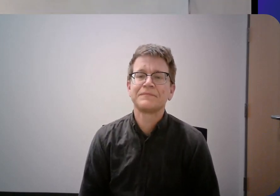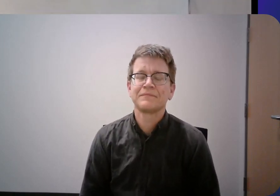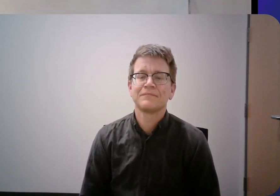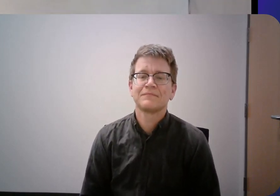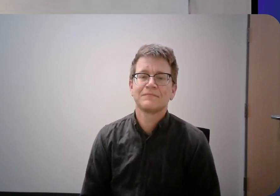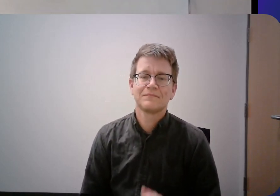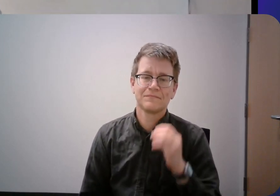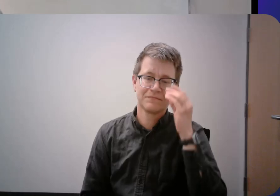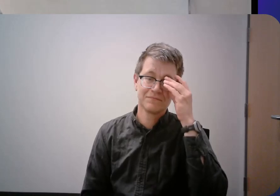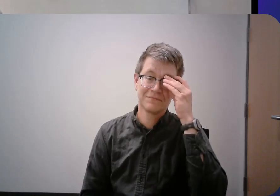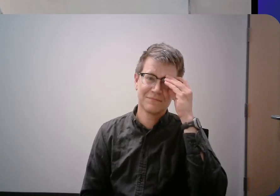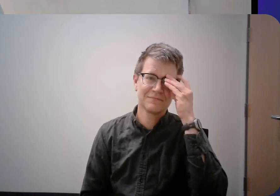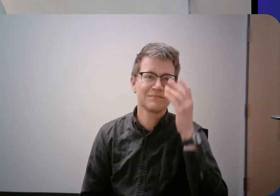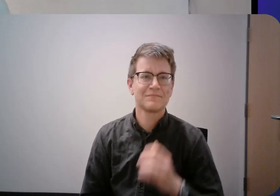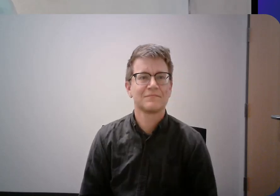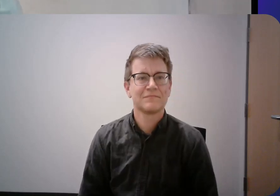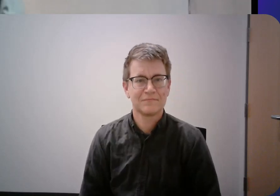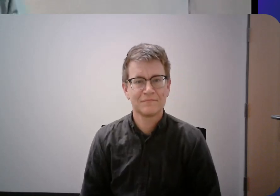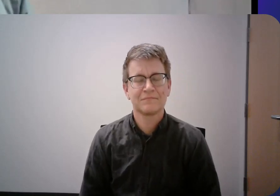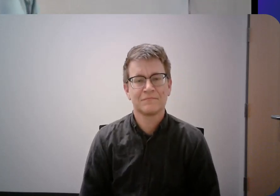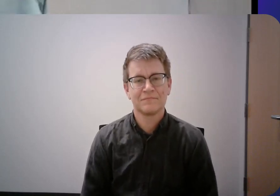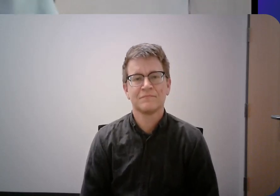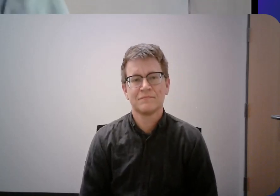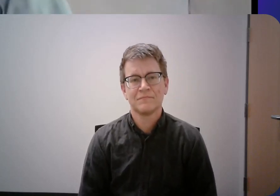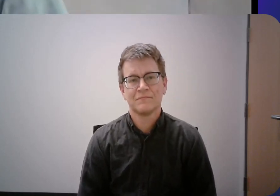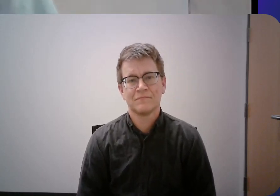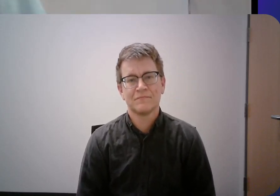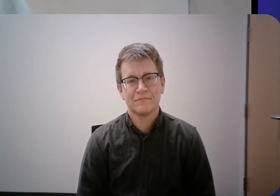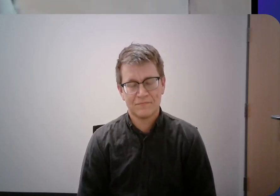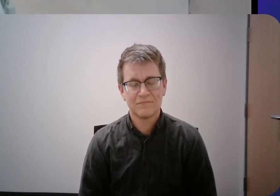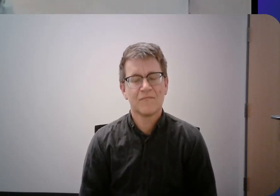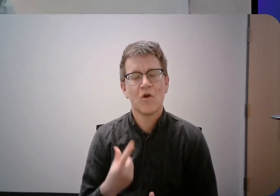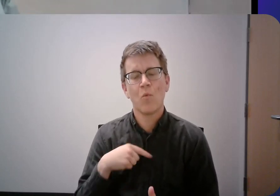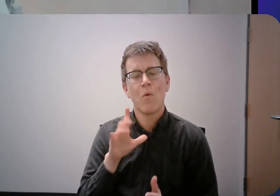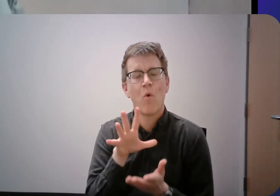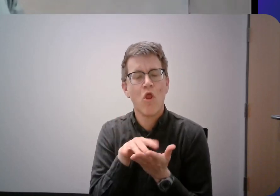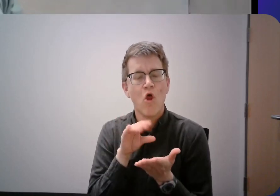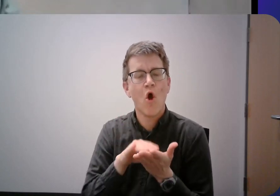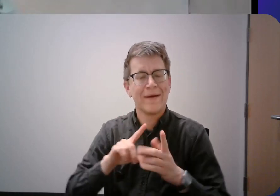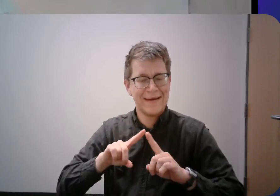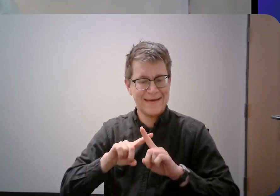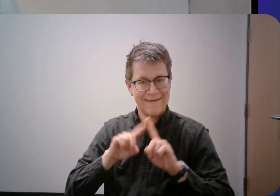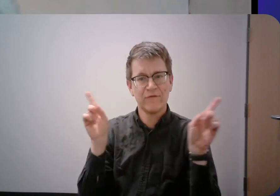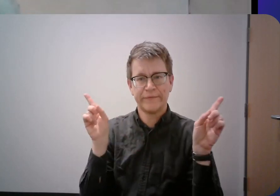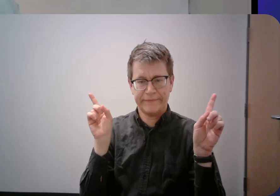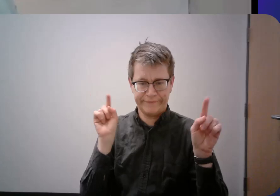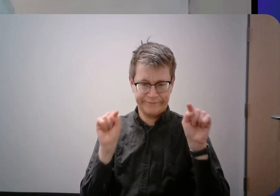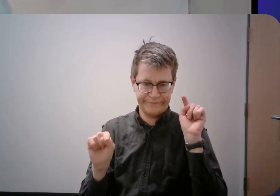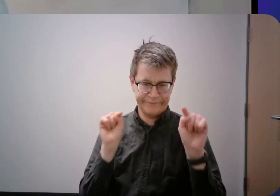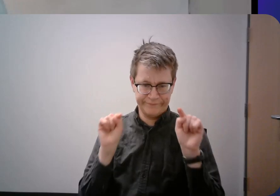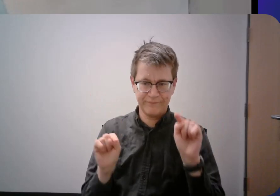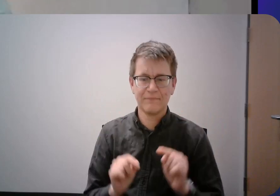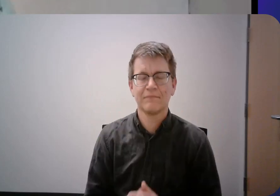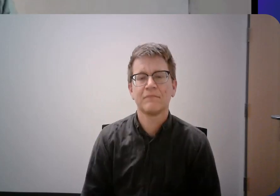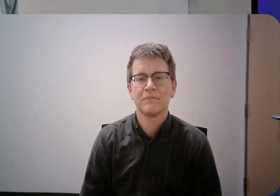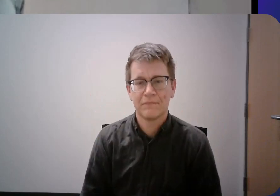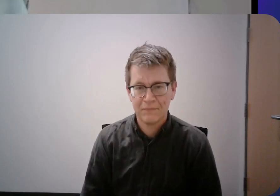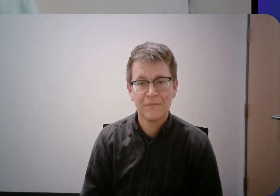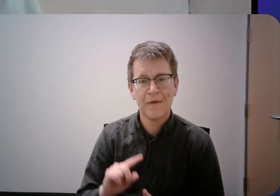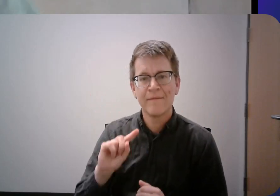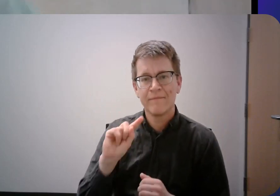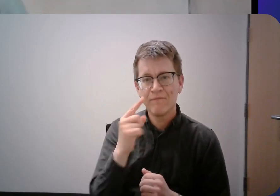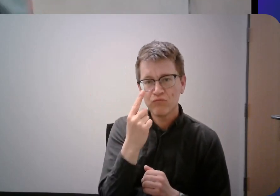So we're going to learn the differences between the two. Okay? First things first. Bacteria is a cell that